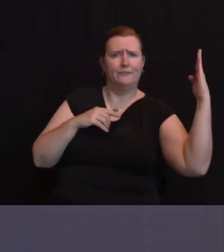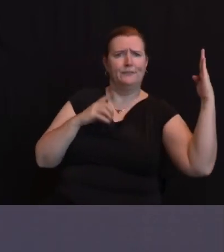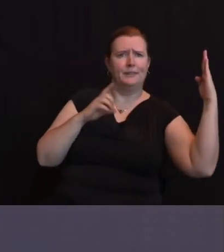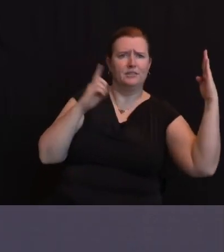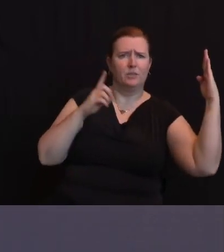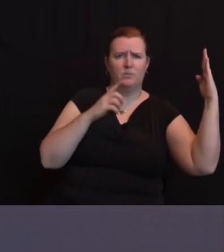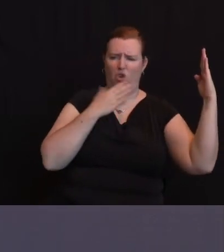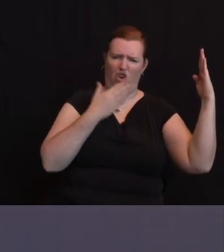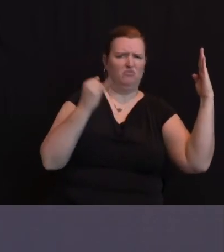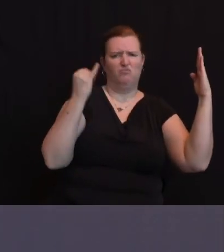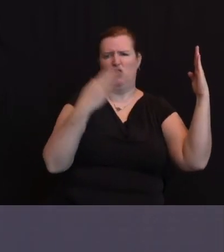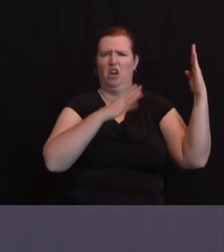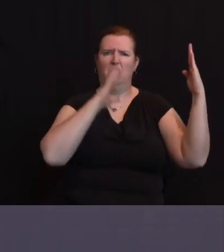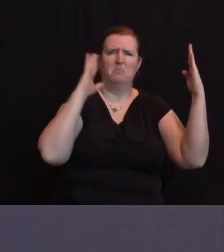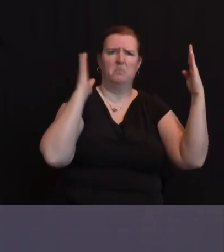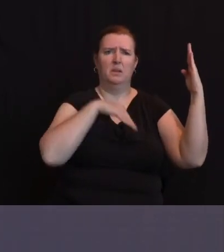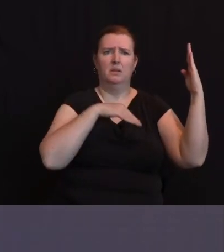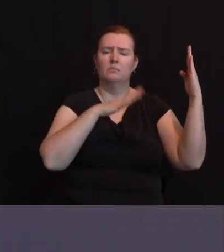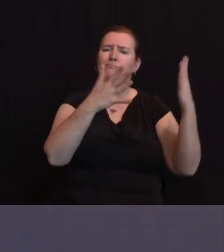curious how you react to that.